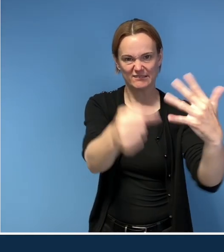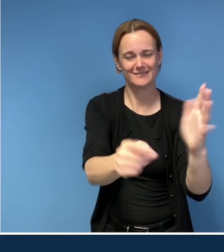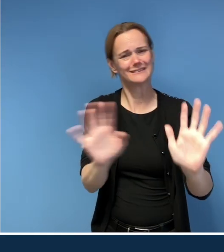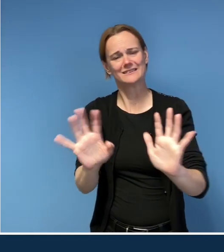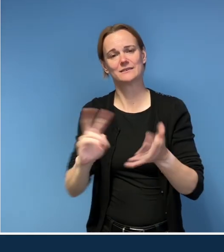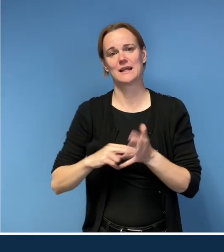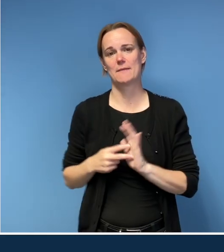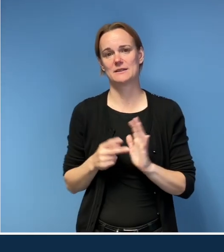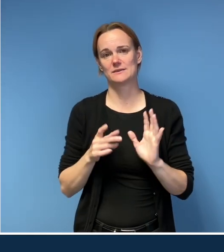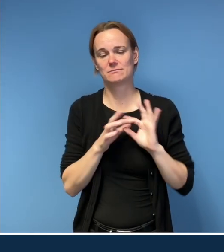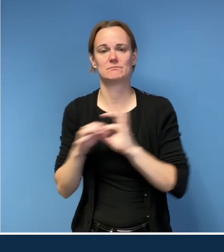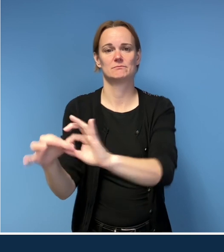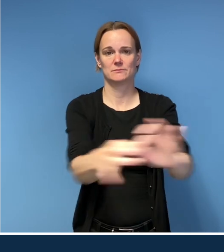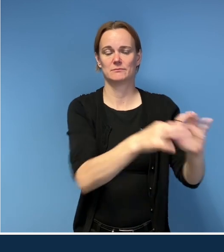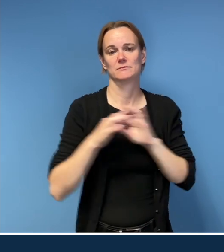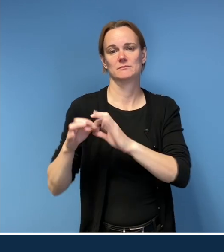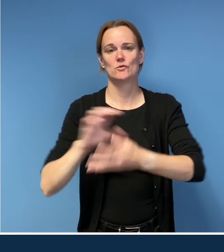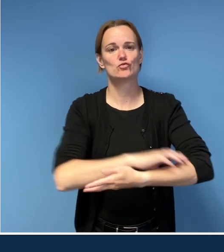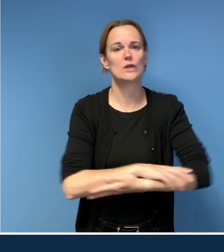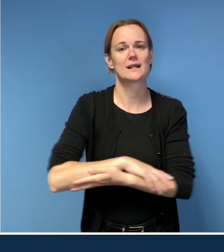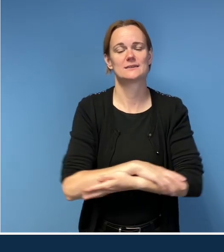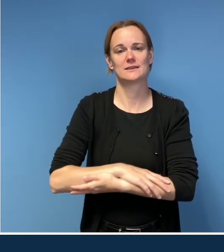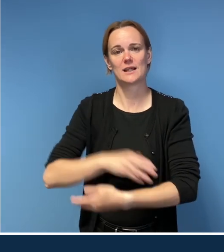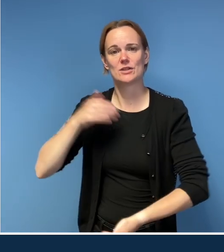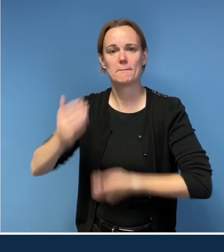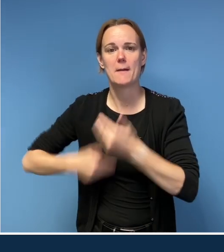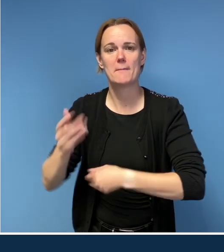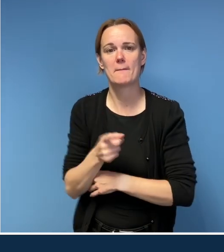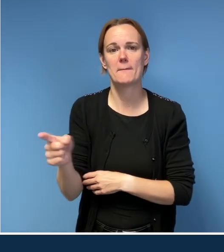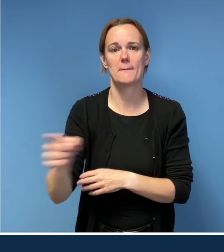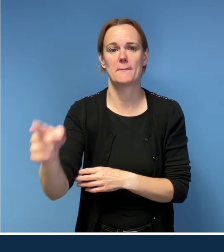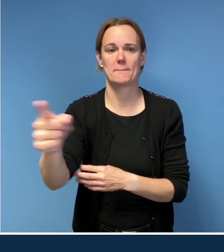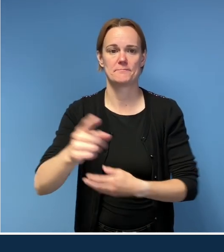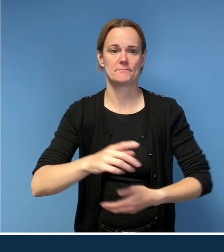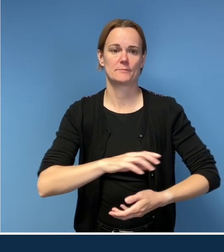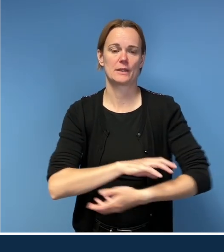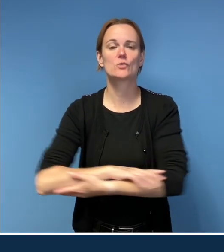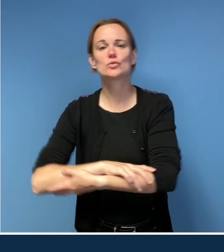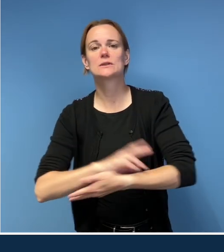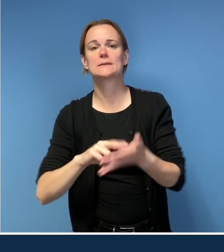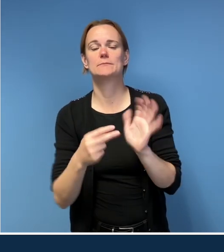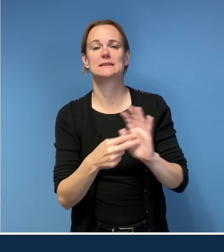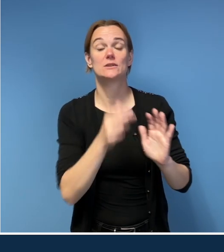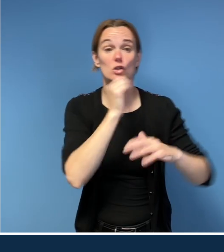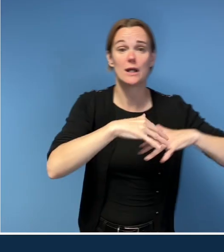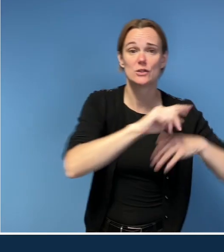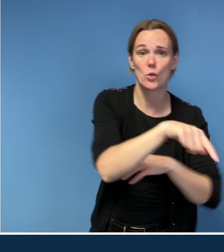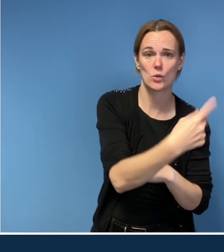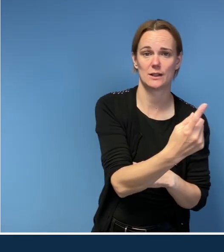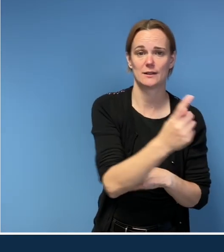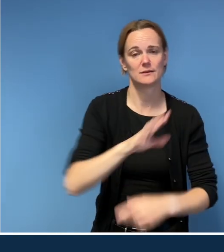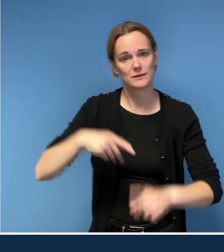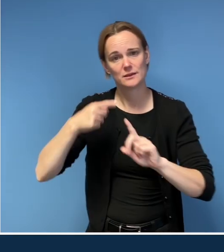up. Reconciliation is everywhere. It's not just about Indigenous people. It's about repair. It's about truth and acknowledgement.